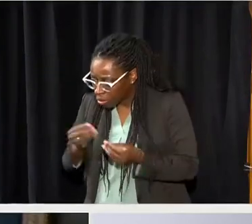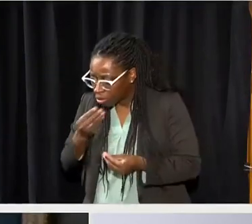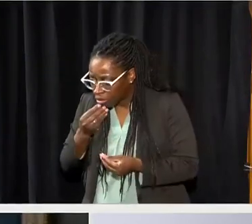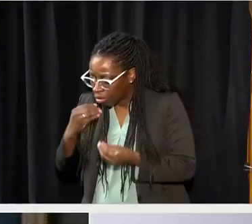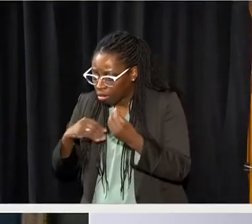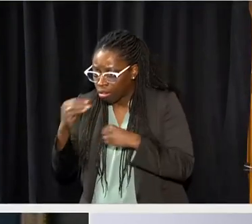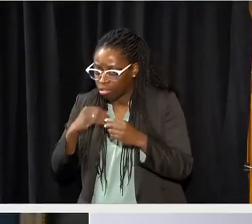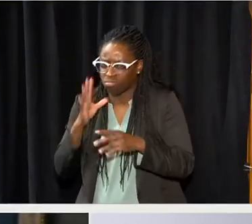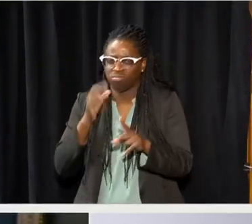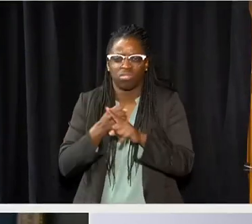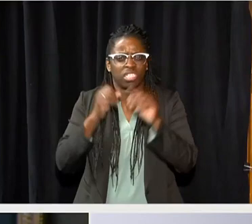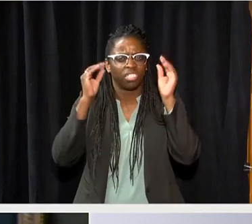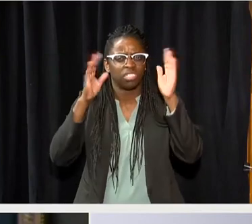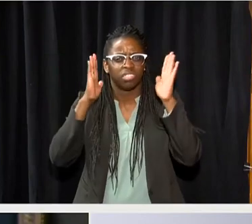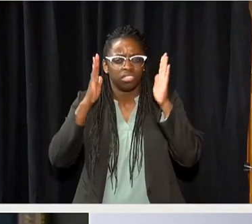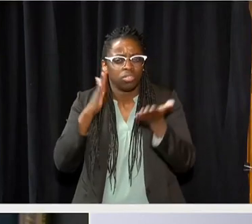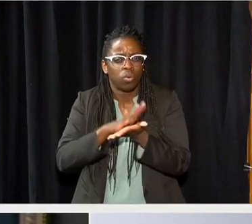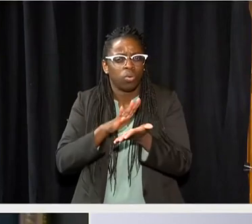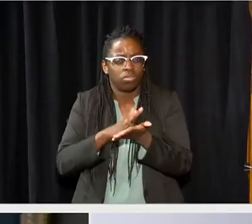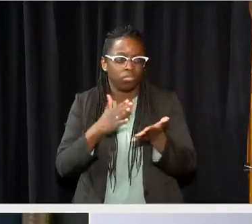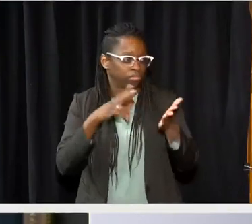Thank you all for getting that done.